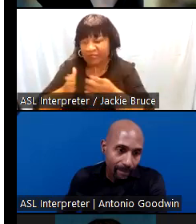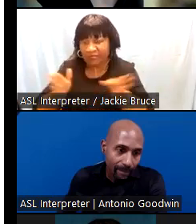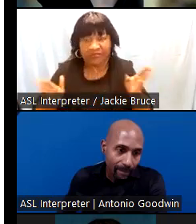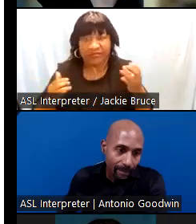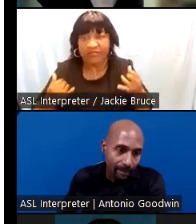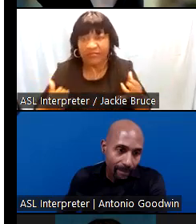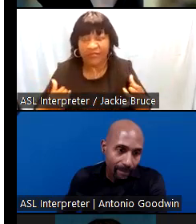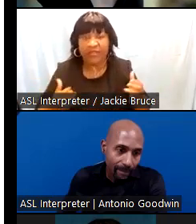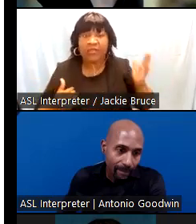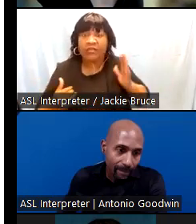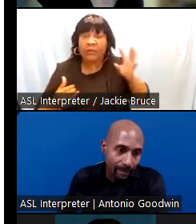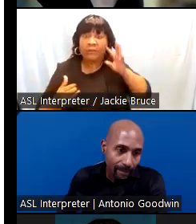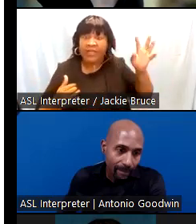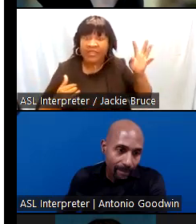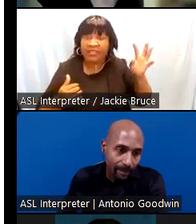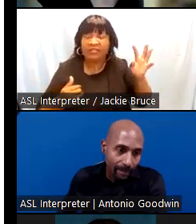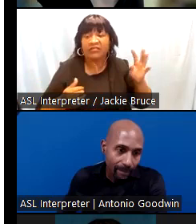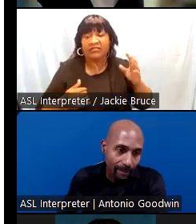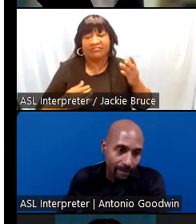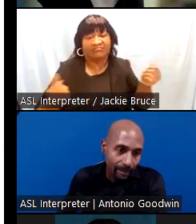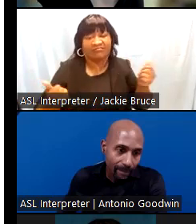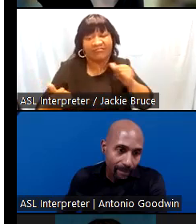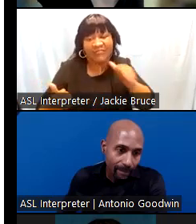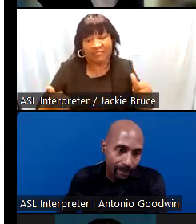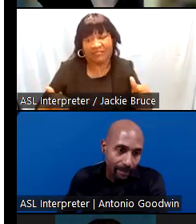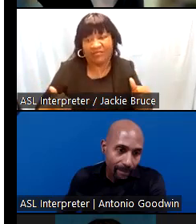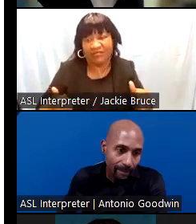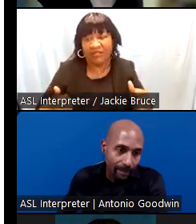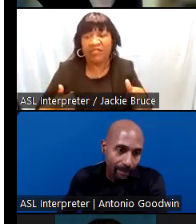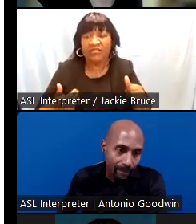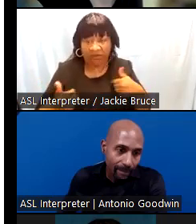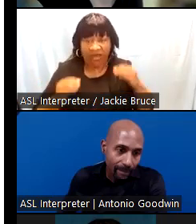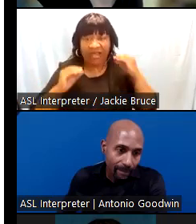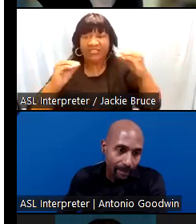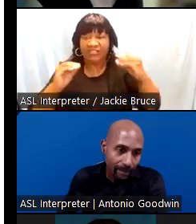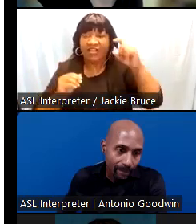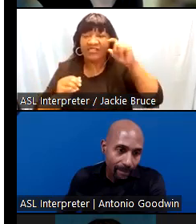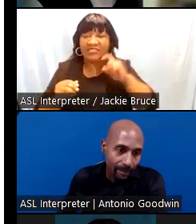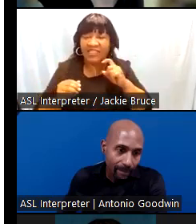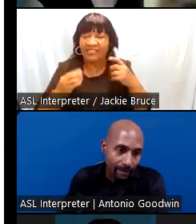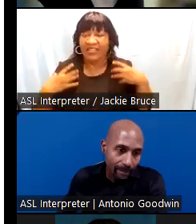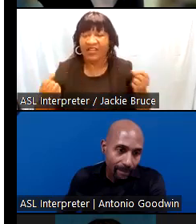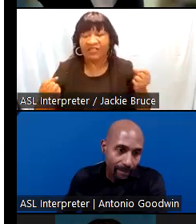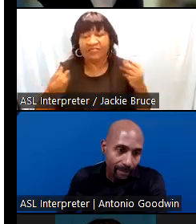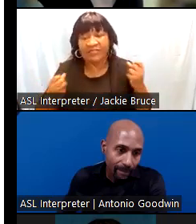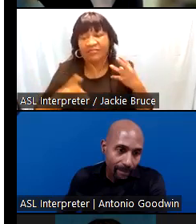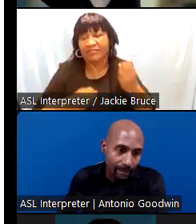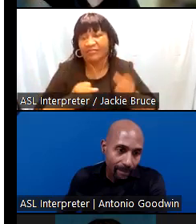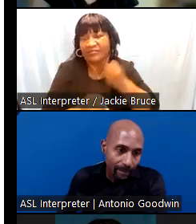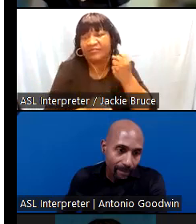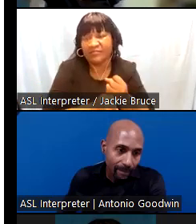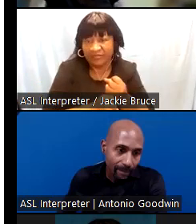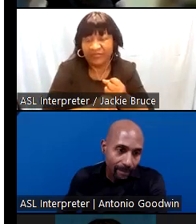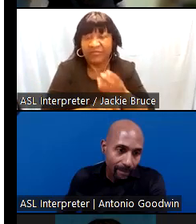those myths don't go away. I've said I'm a sexual health educator many times. I've been doing it for,